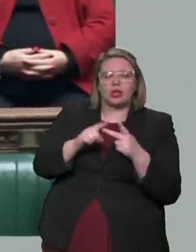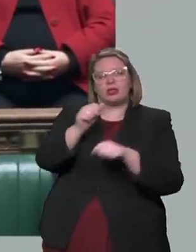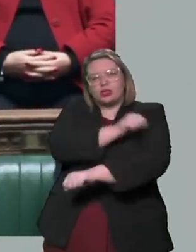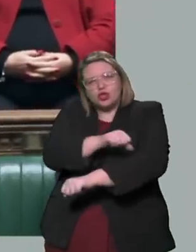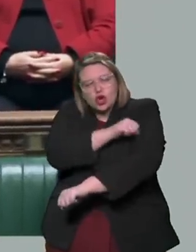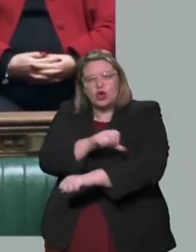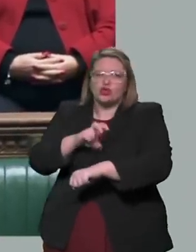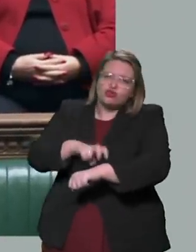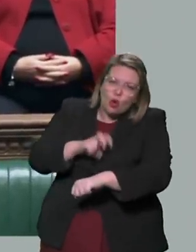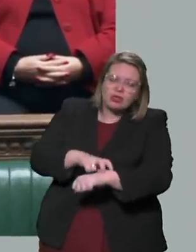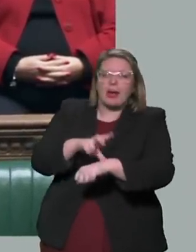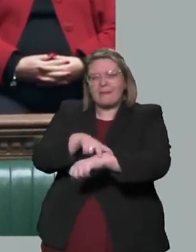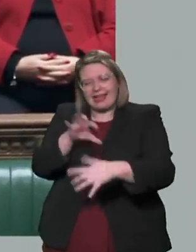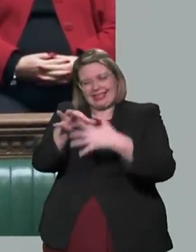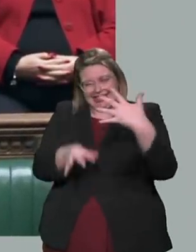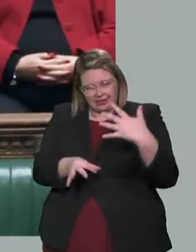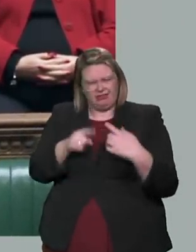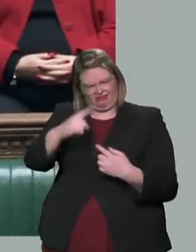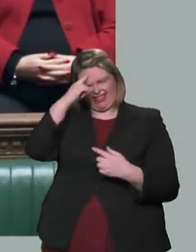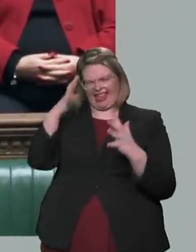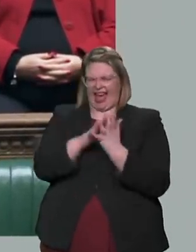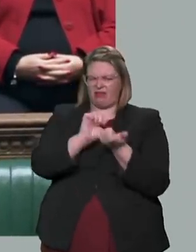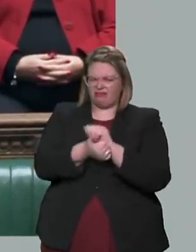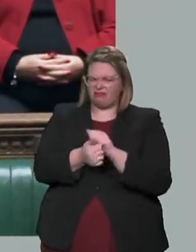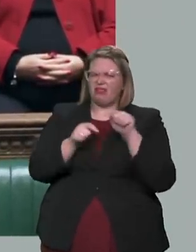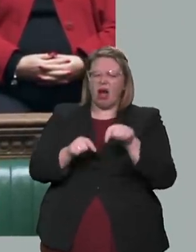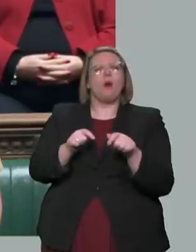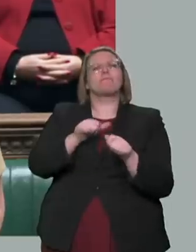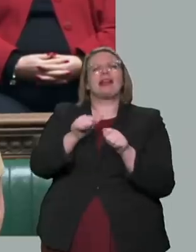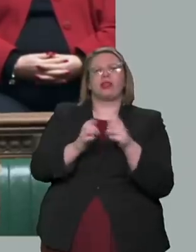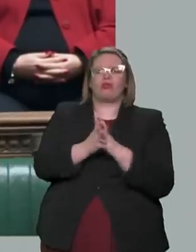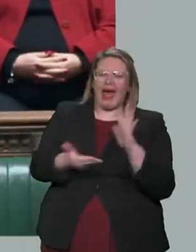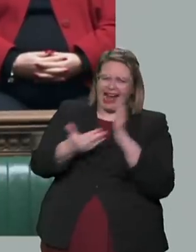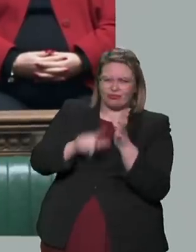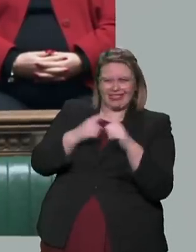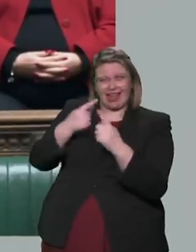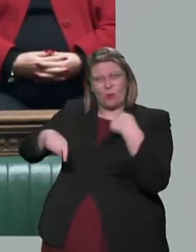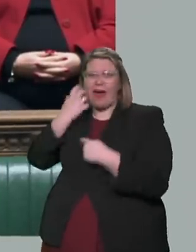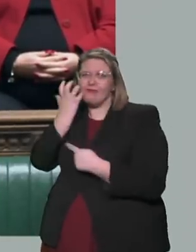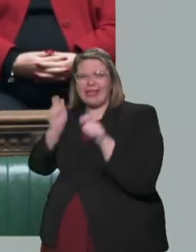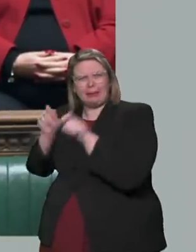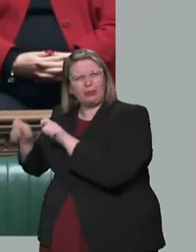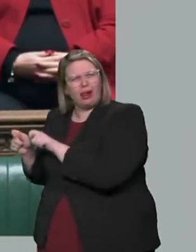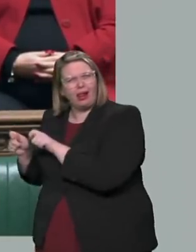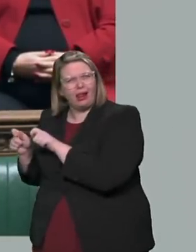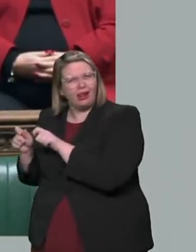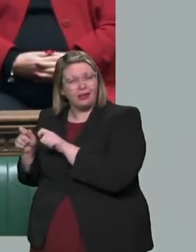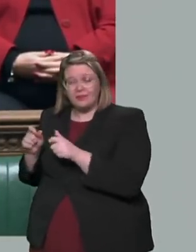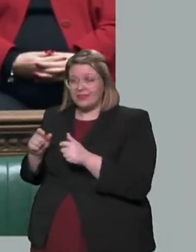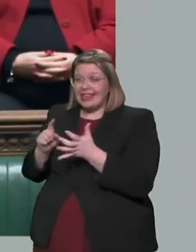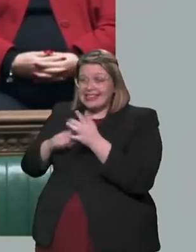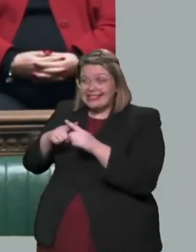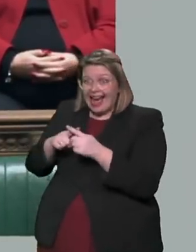this, whacking more taxes on working people. Combine the tax rise with soaring